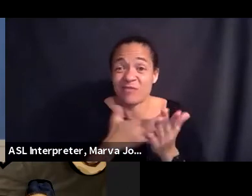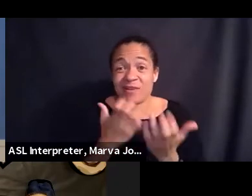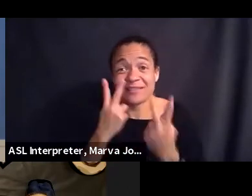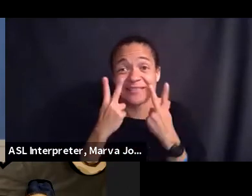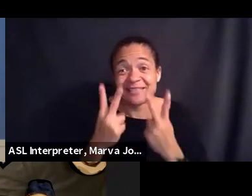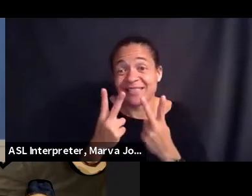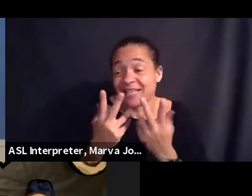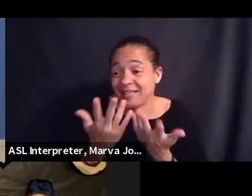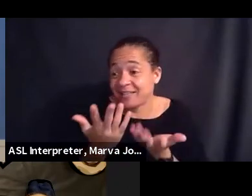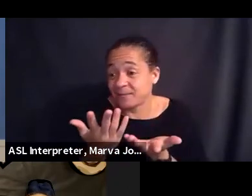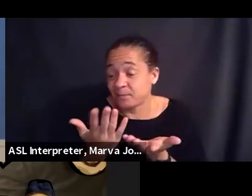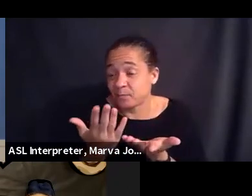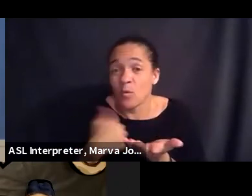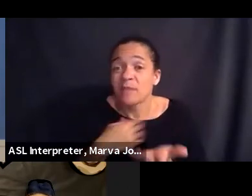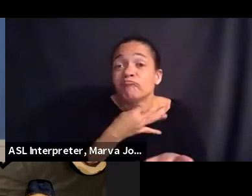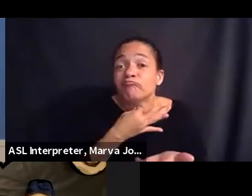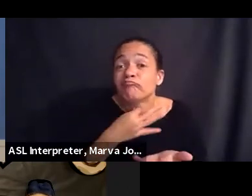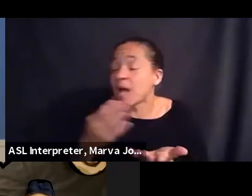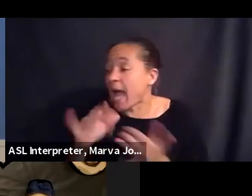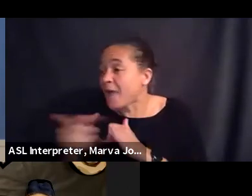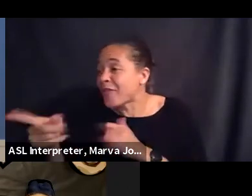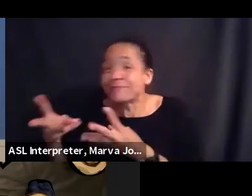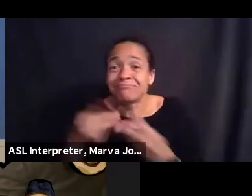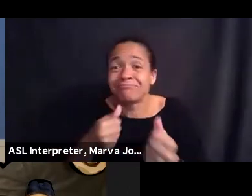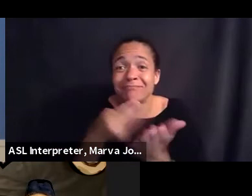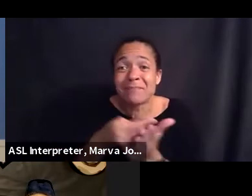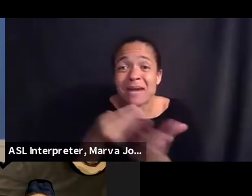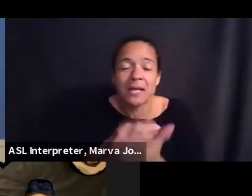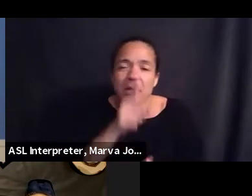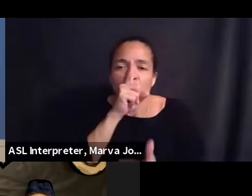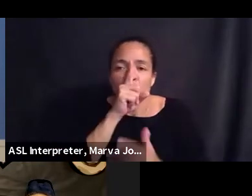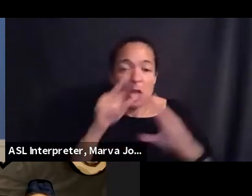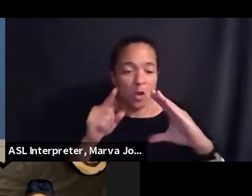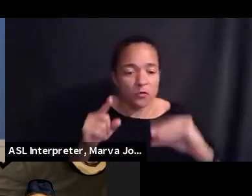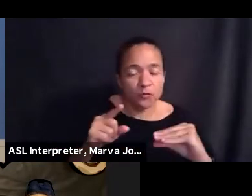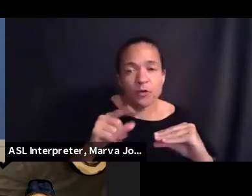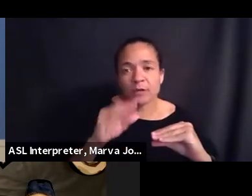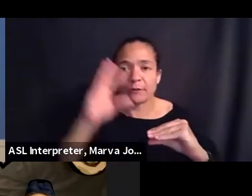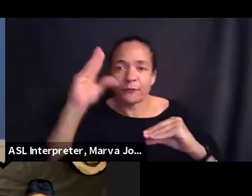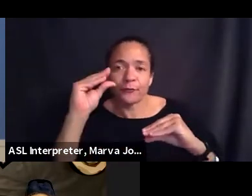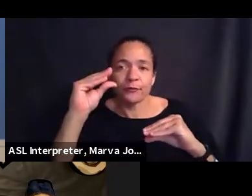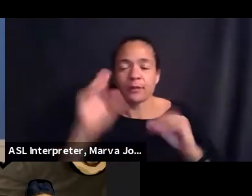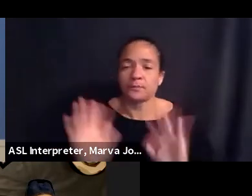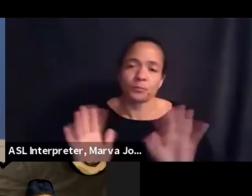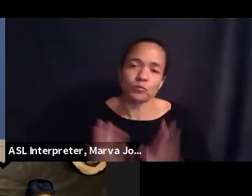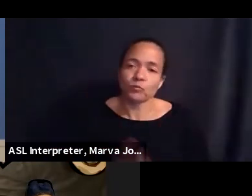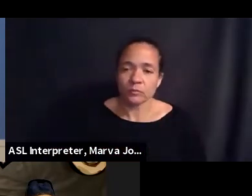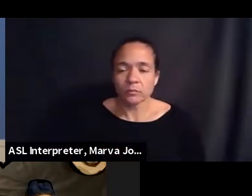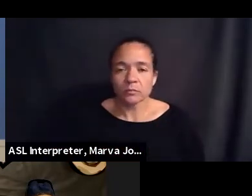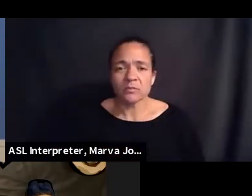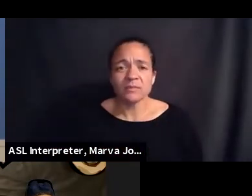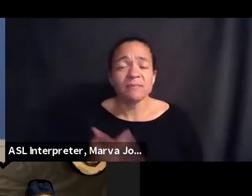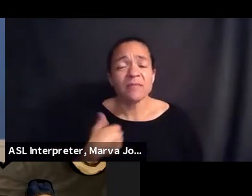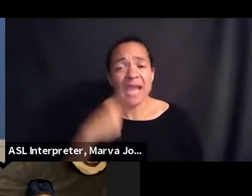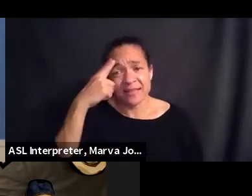wanted to see where that money could go. But it didn't take away from things that were already there. And I gotta say, I think that's important, Sean. It's